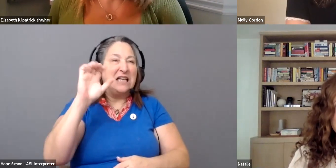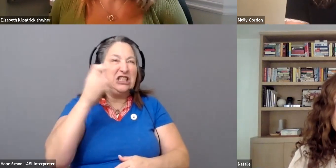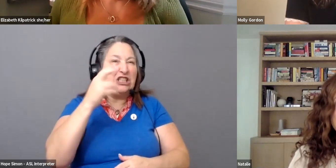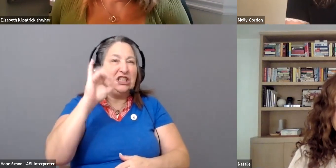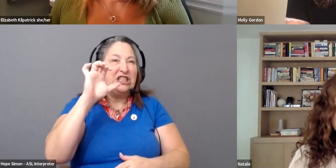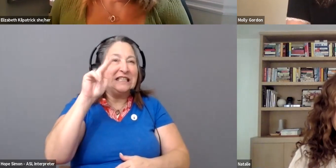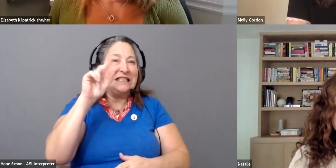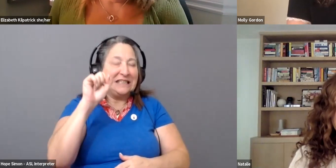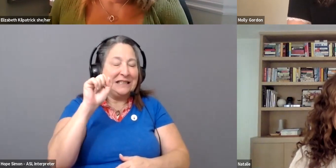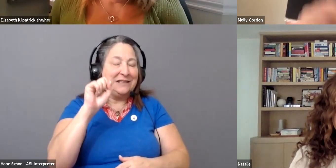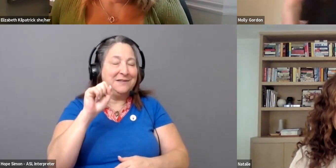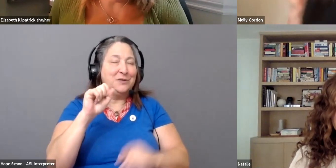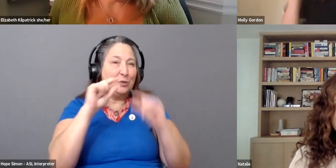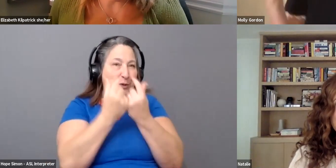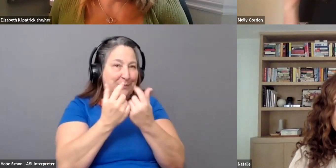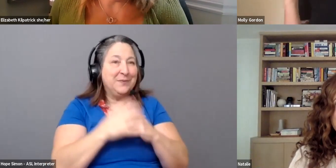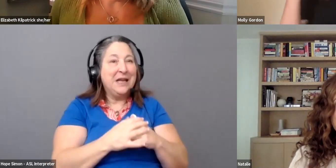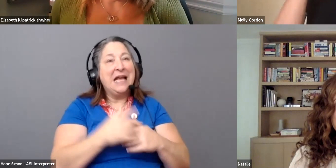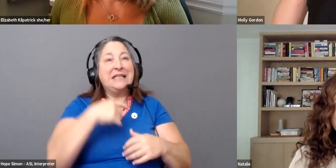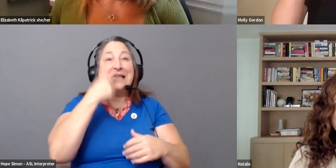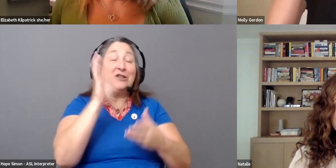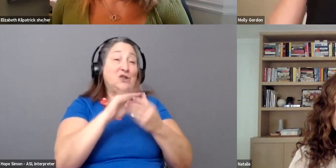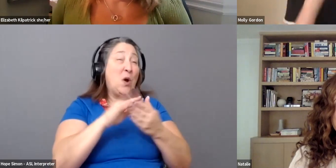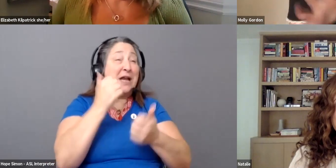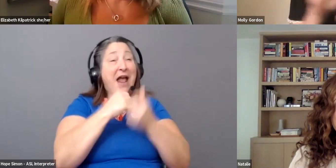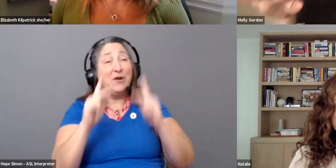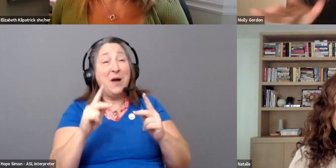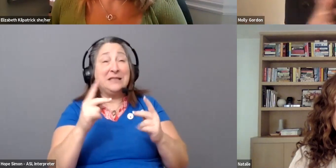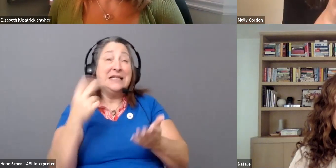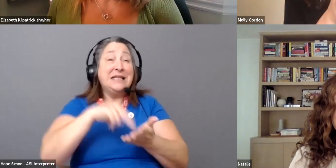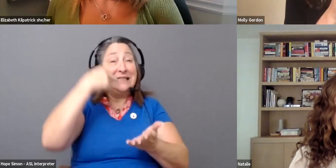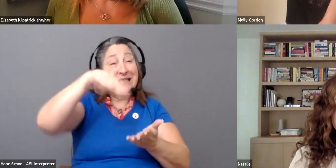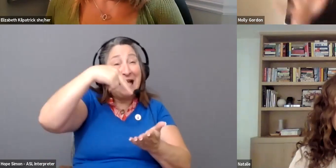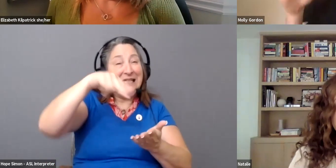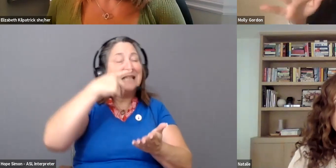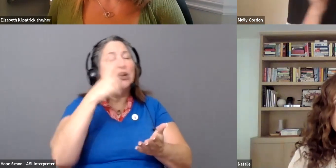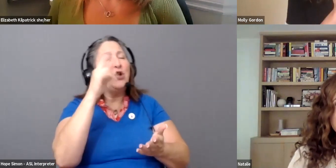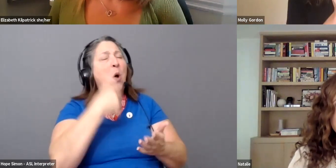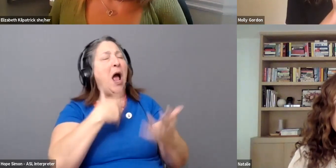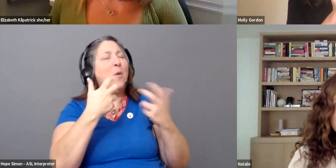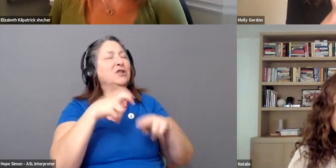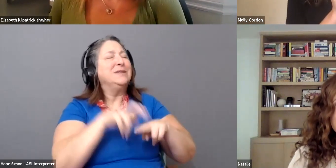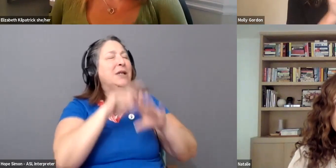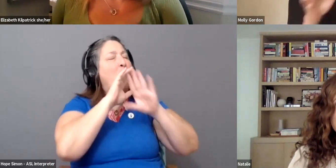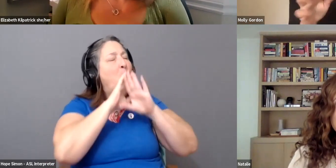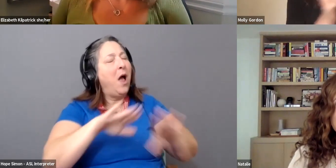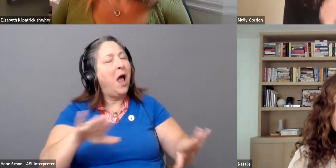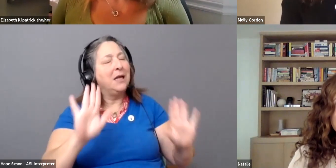story, and kind of everyone's really amped up and dancing. And I'm like, no, we're going to sit down and we're going to have some quiet